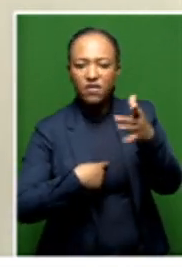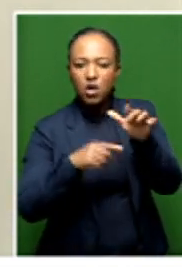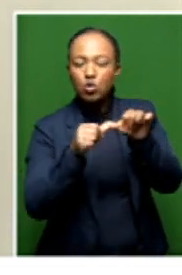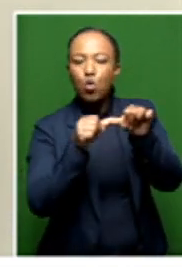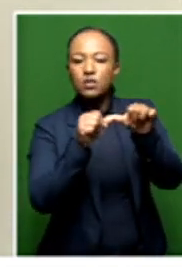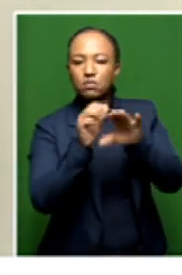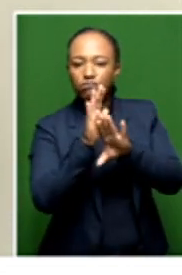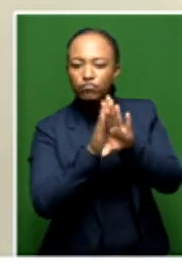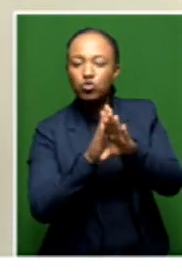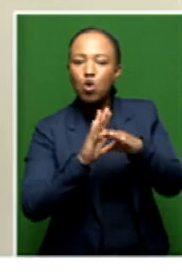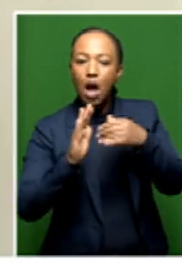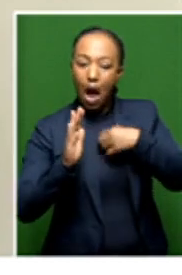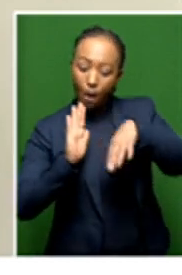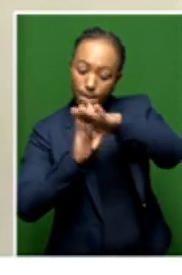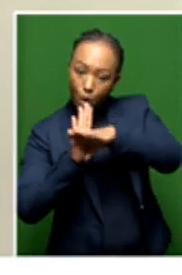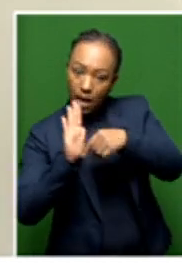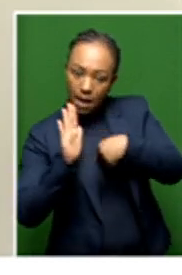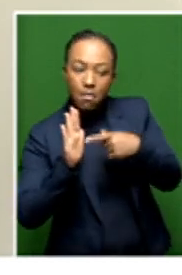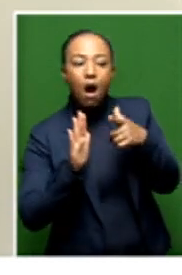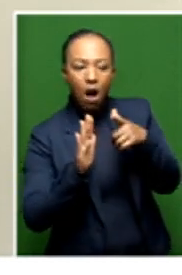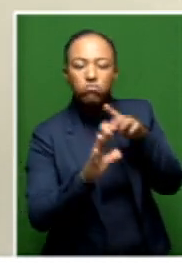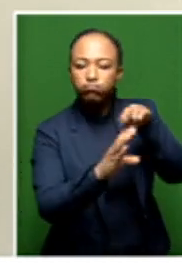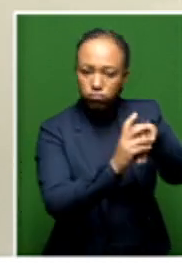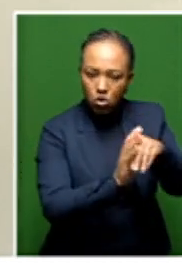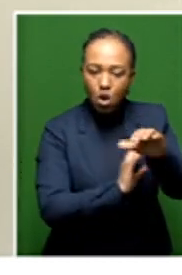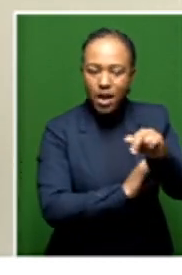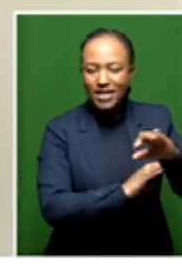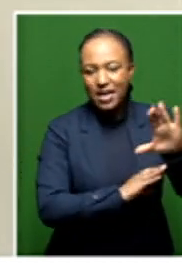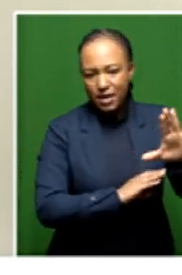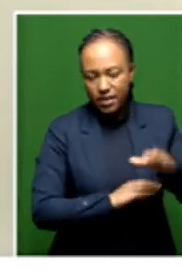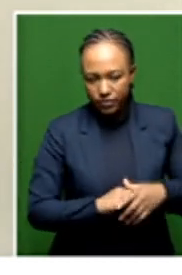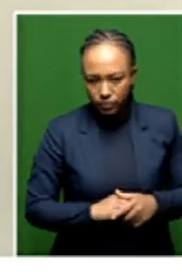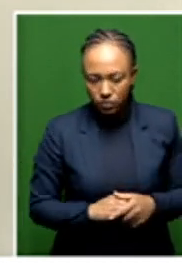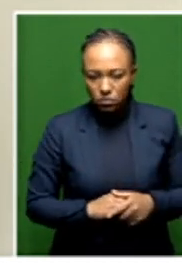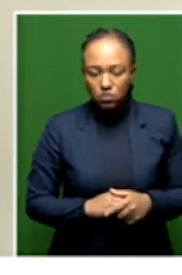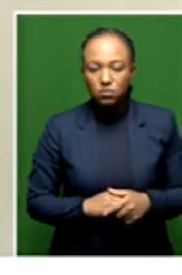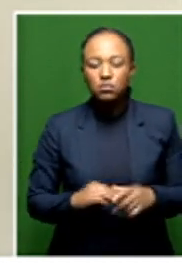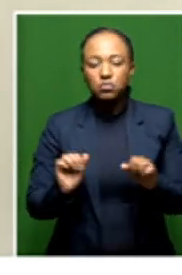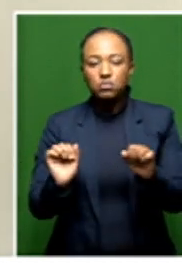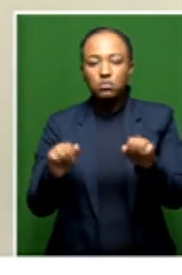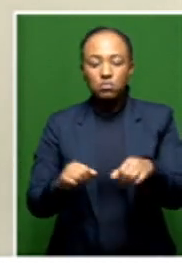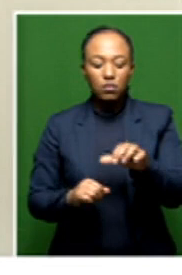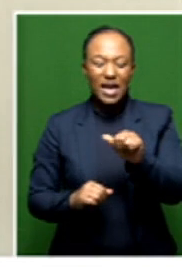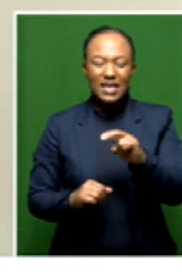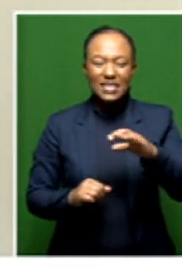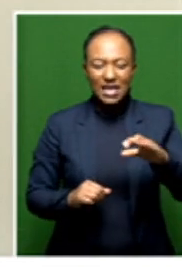our minimum program as COSATU. Of course, as I've said, the ANC